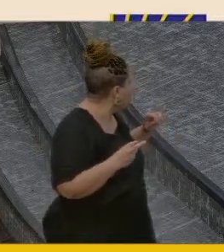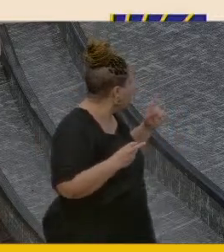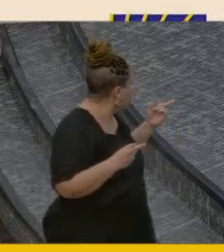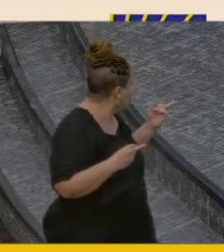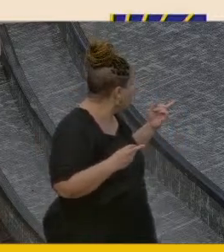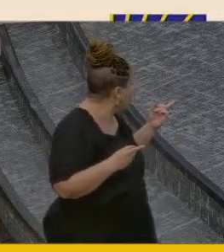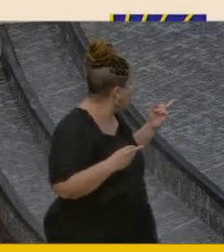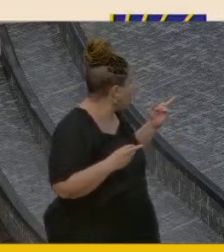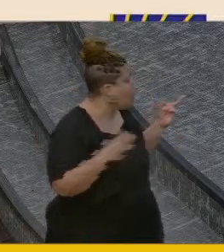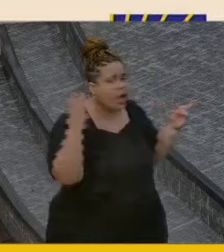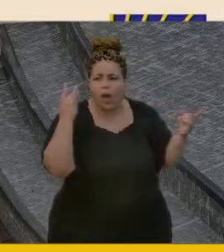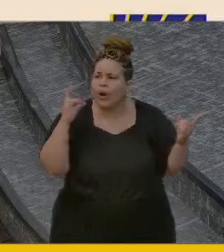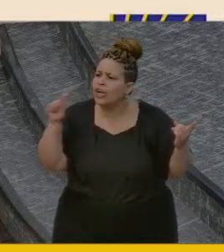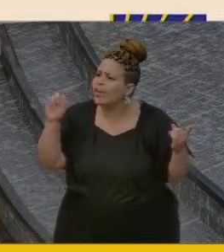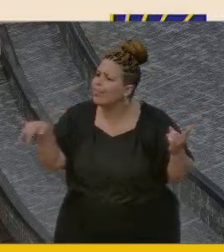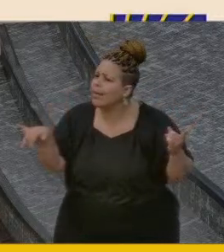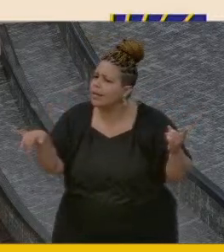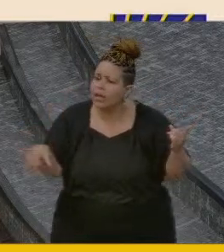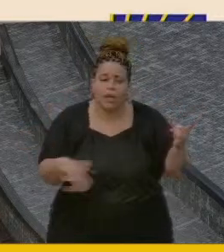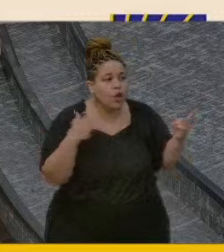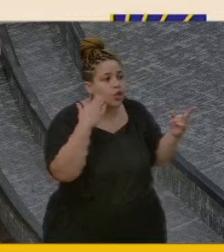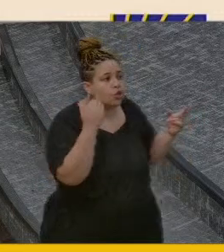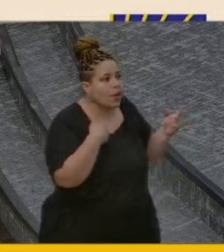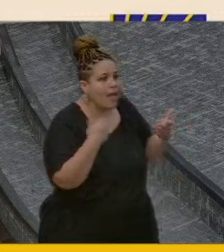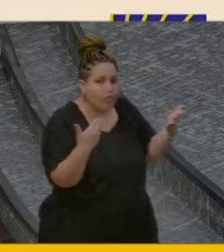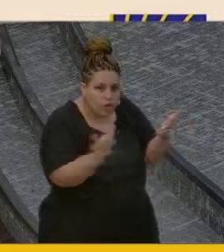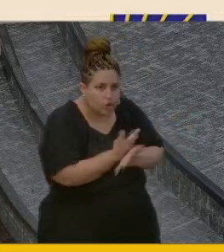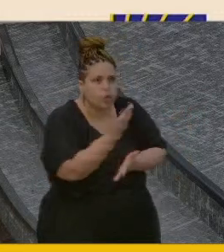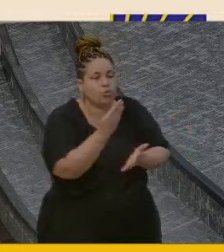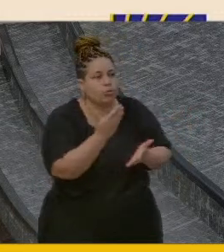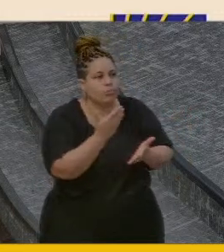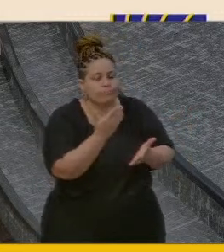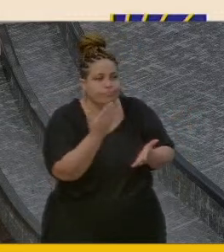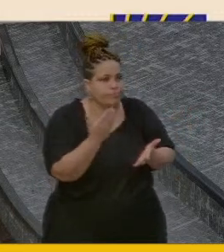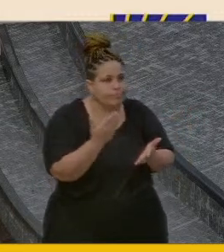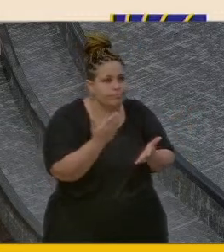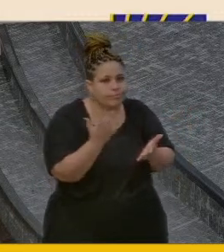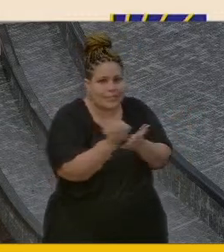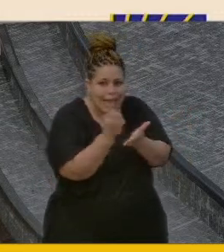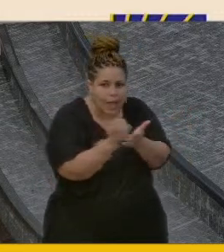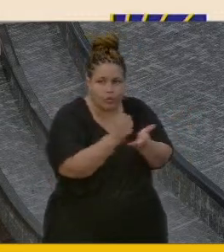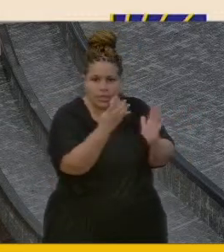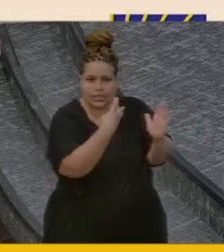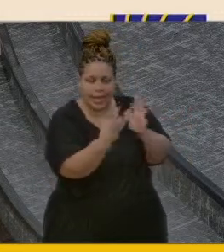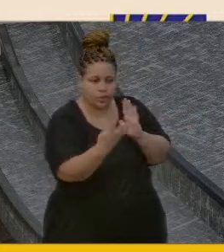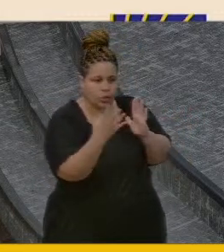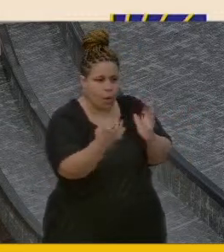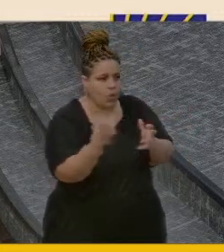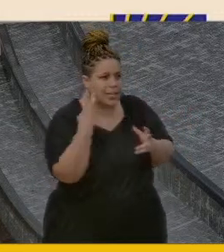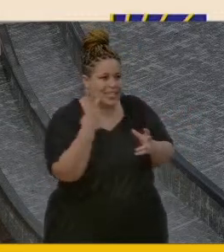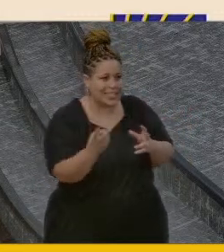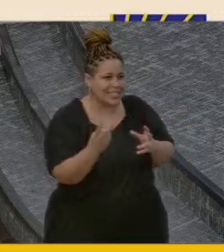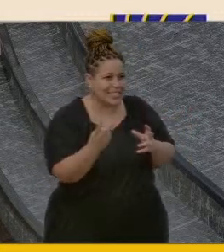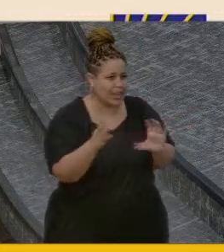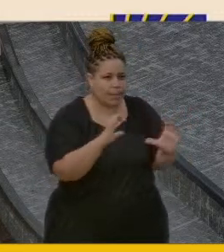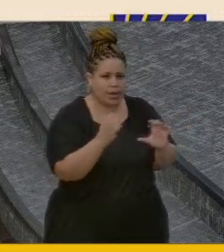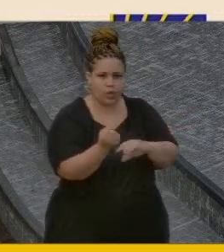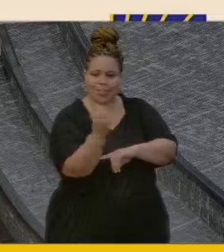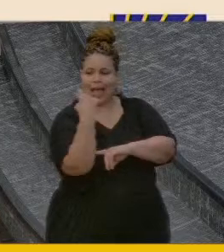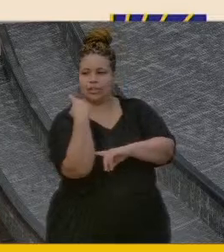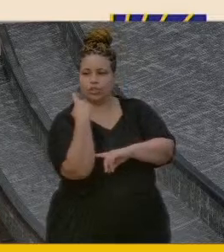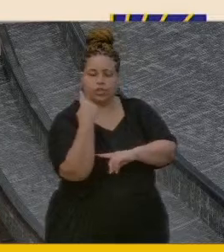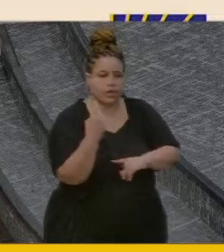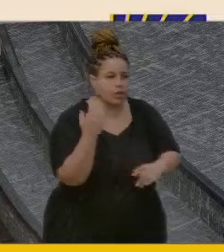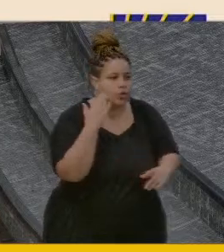Because we have this refresh of the salary schedule, I just want to compare that last year of the old way, and then going forward, I'd like to see it